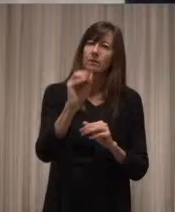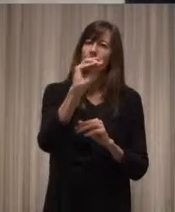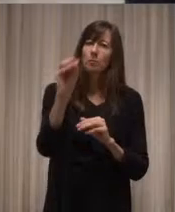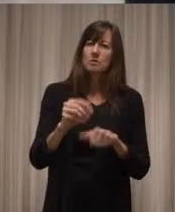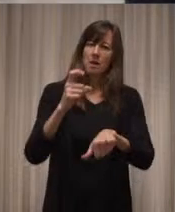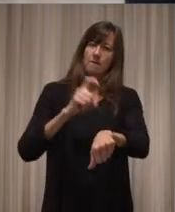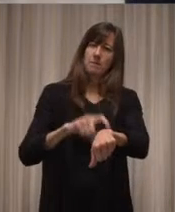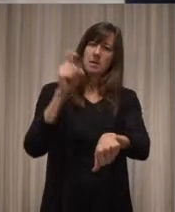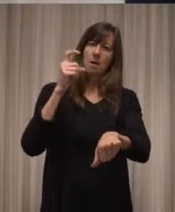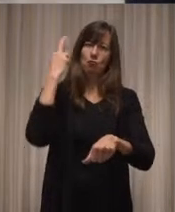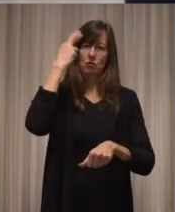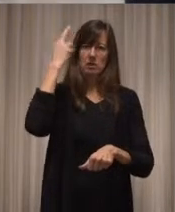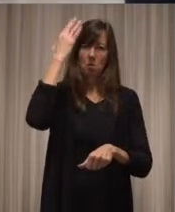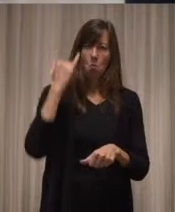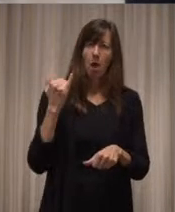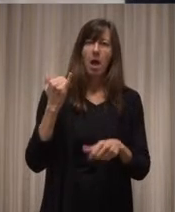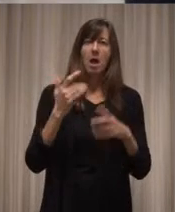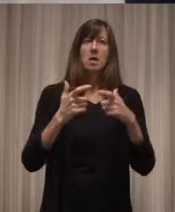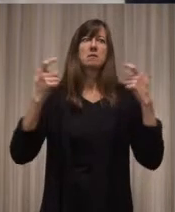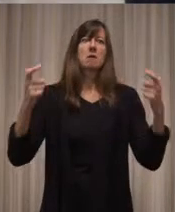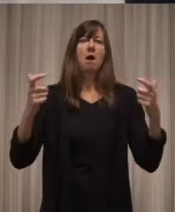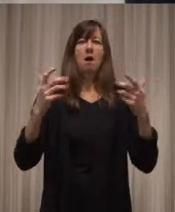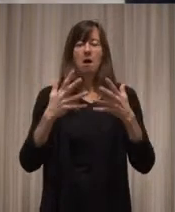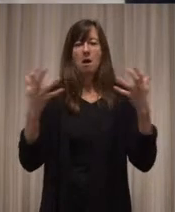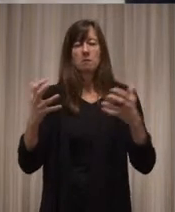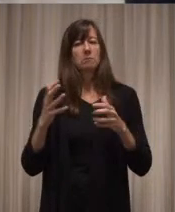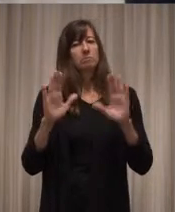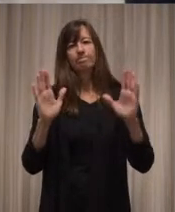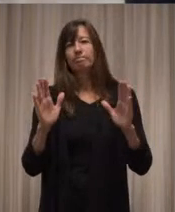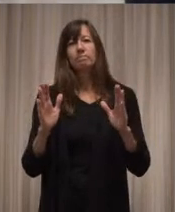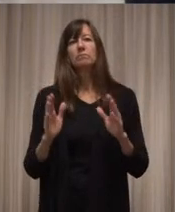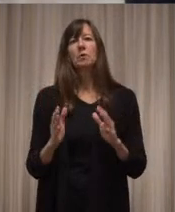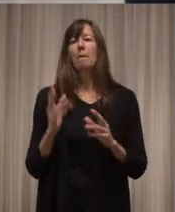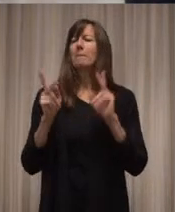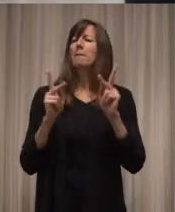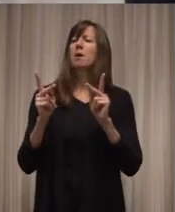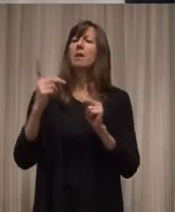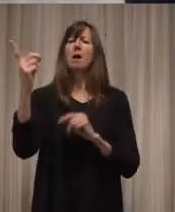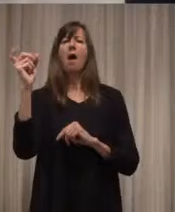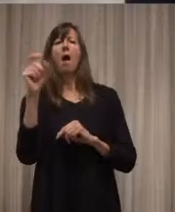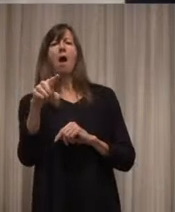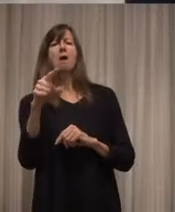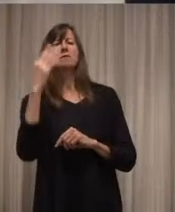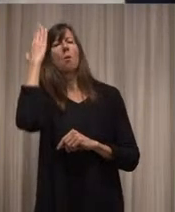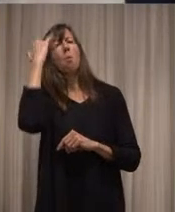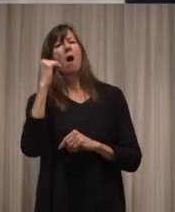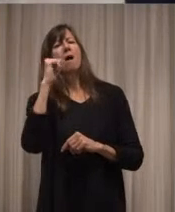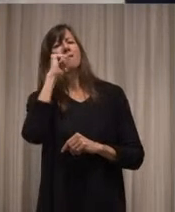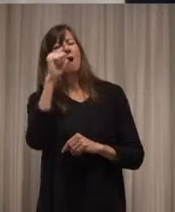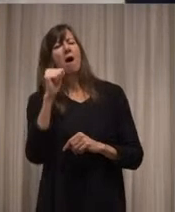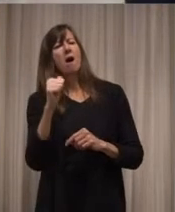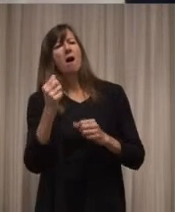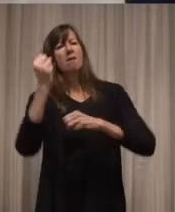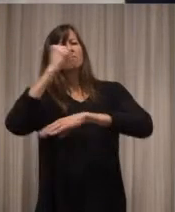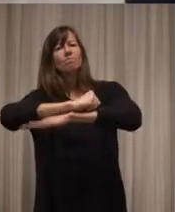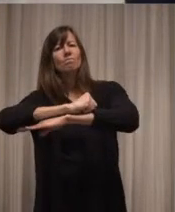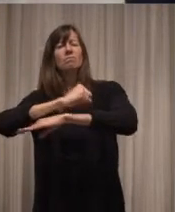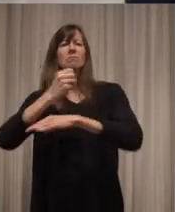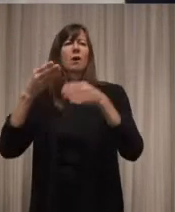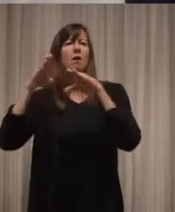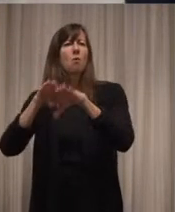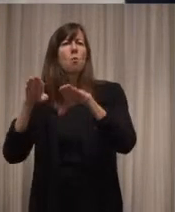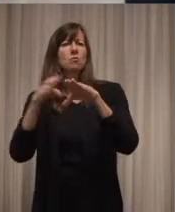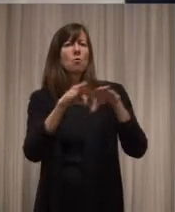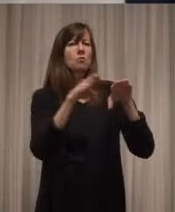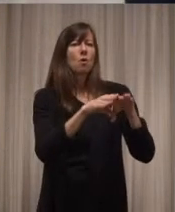why aren't we shutting businesses down? Why aren't we locking things down? We are using the data to drive our decisions, and the data